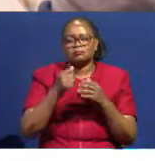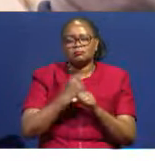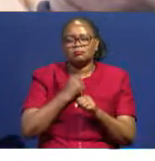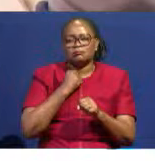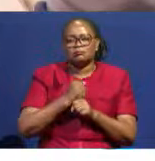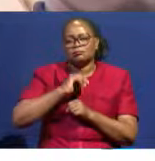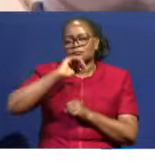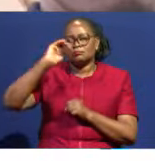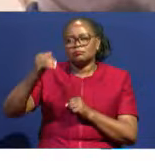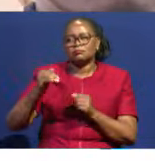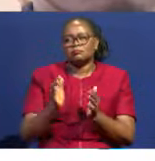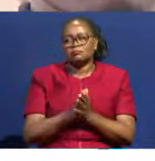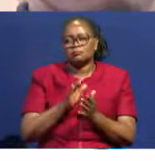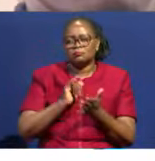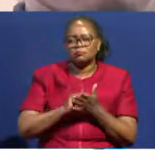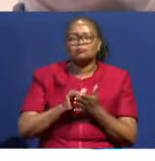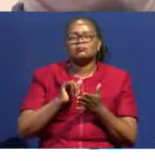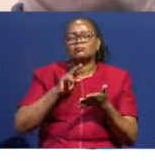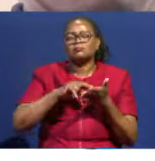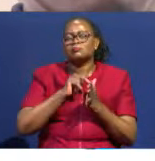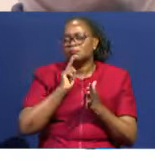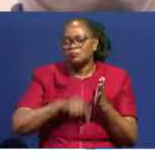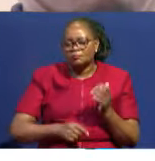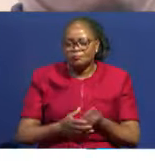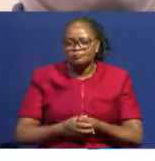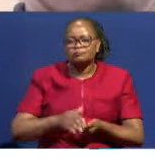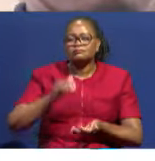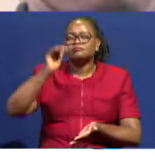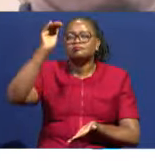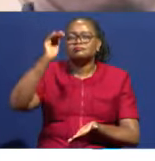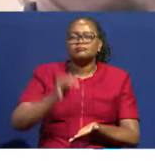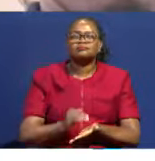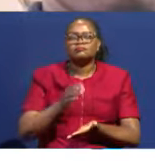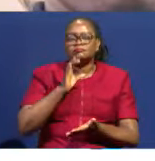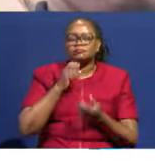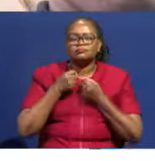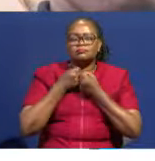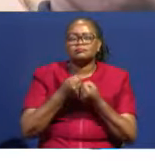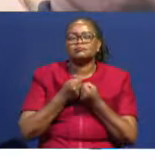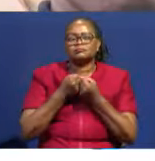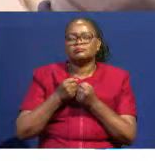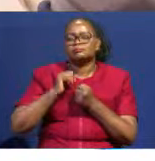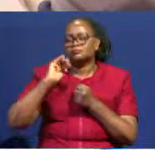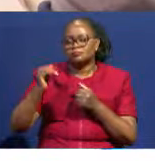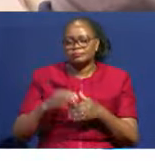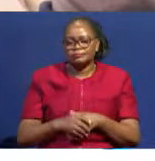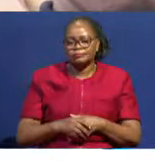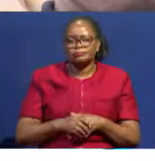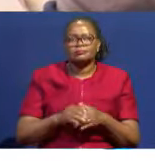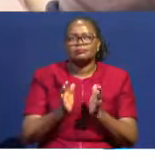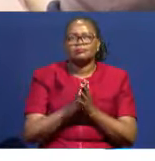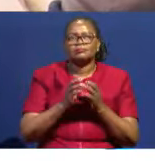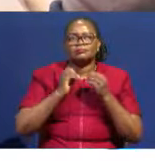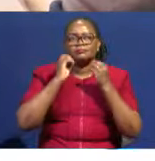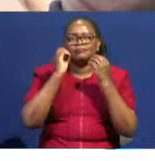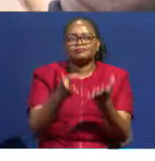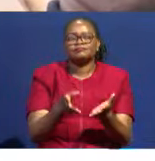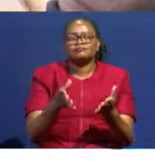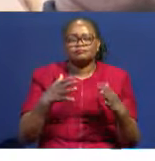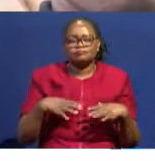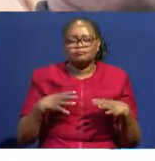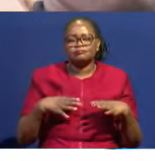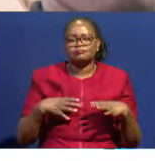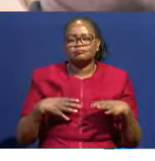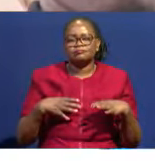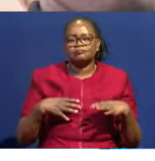town. And that will mean reducing the water challenges in the town and giving the people